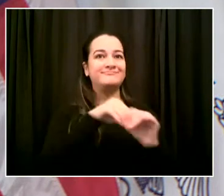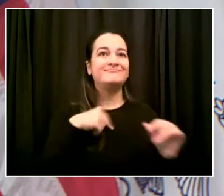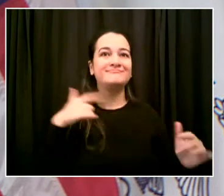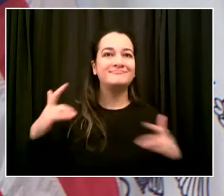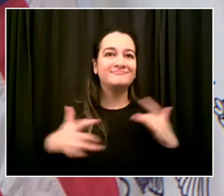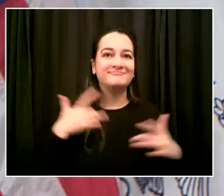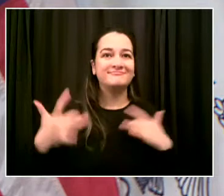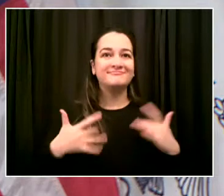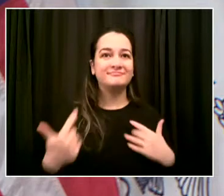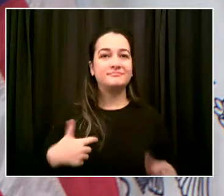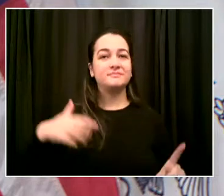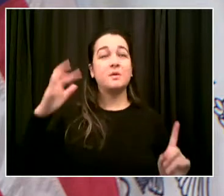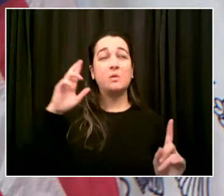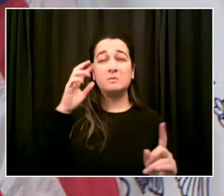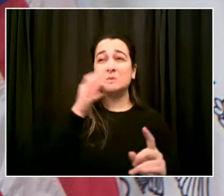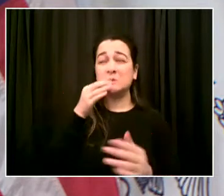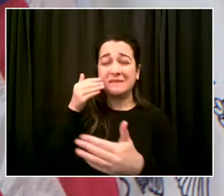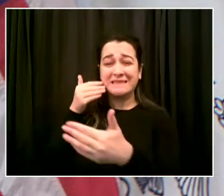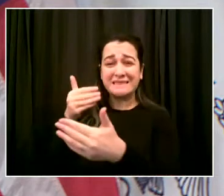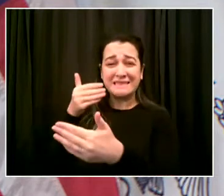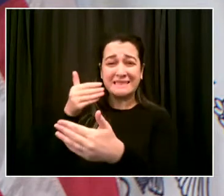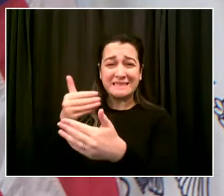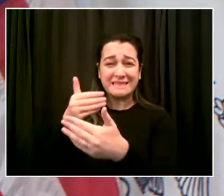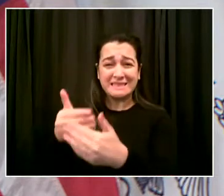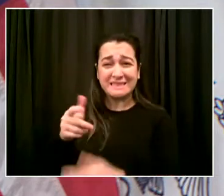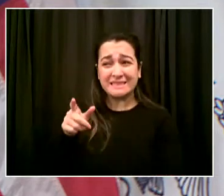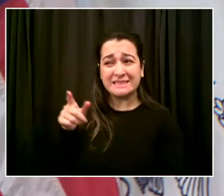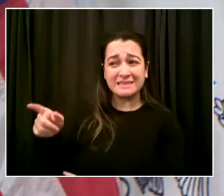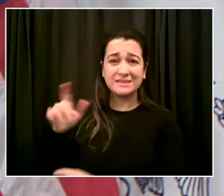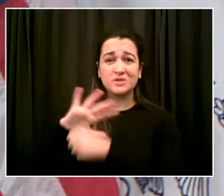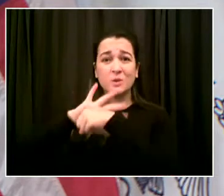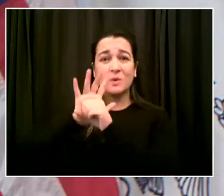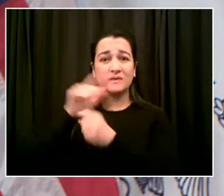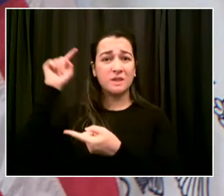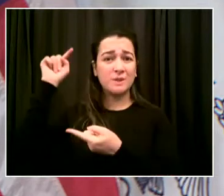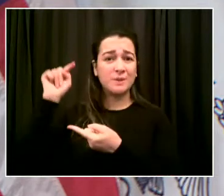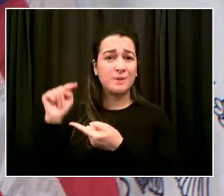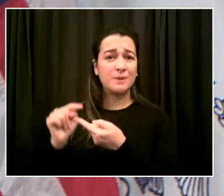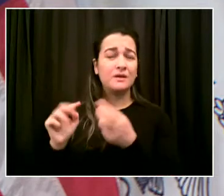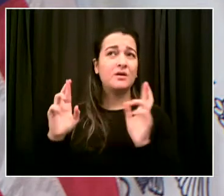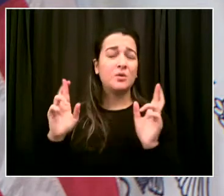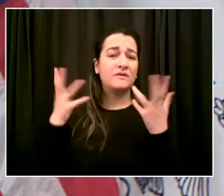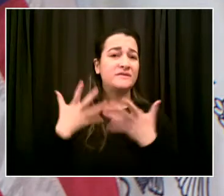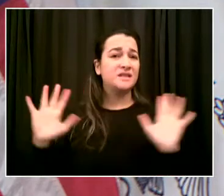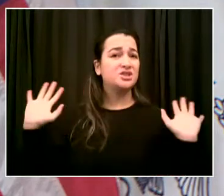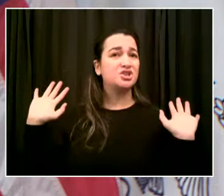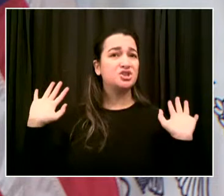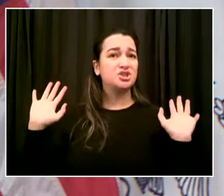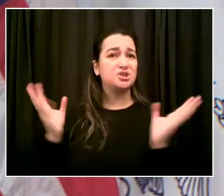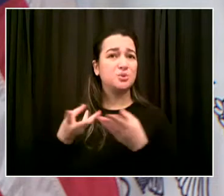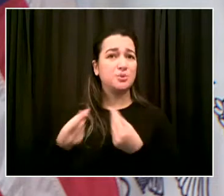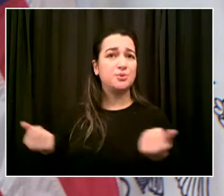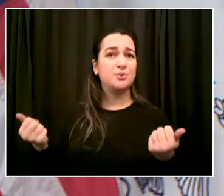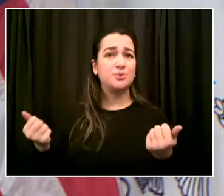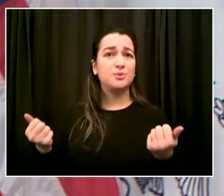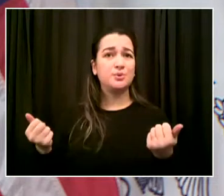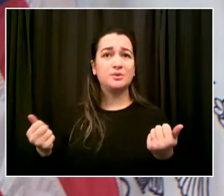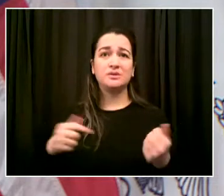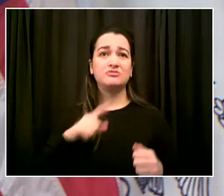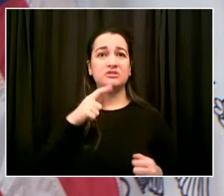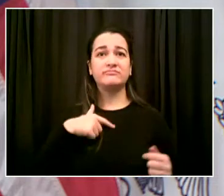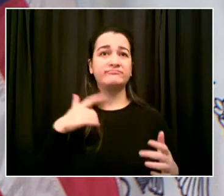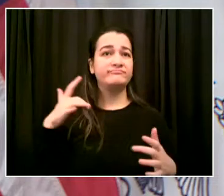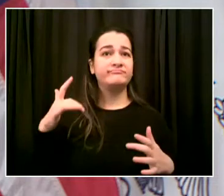coronavirus. But the cycling boom is here to stay. That's why I'm excited to build on our Bridges for the People and